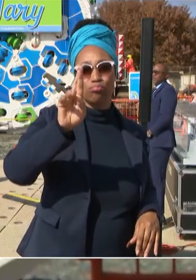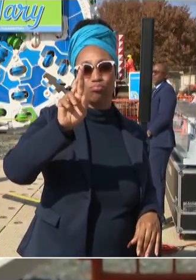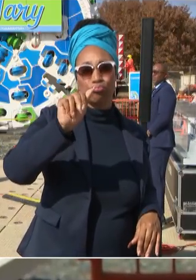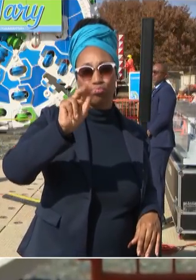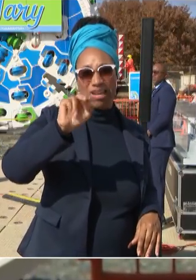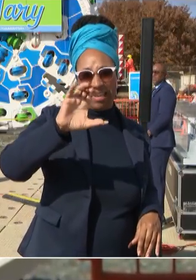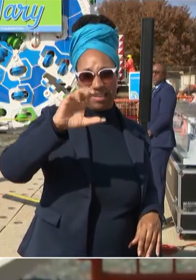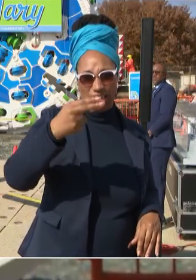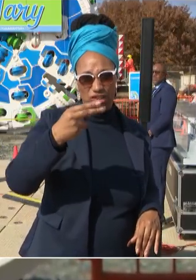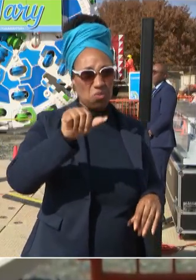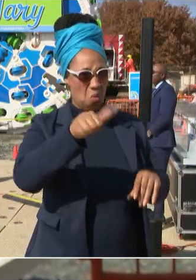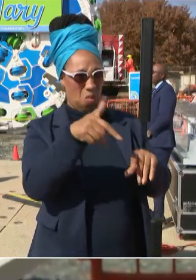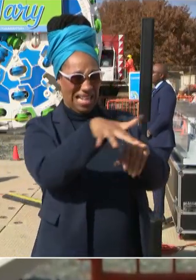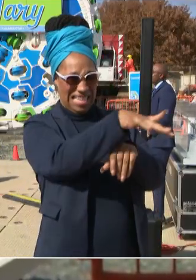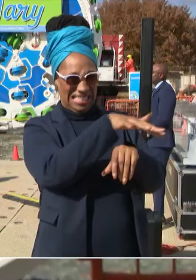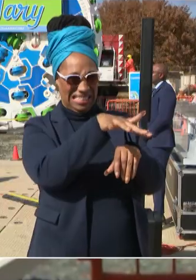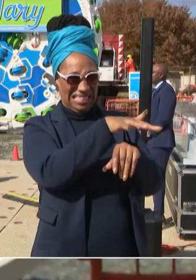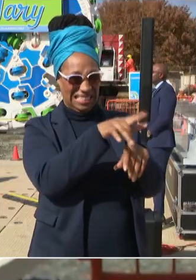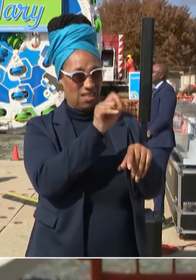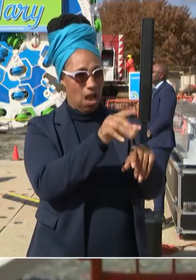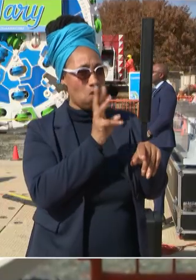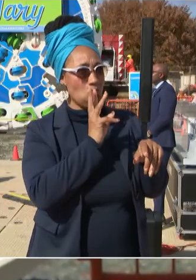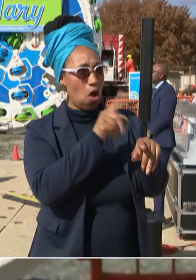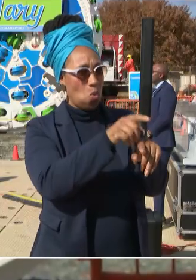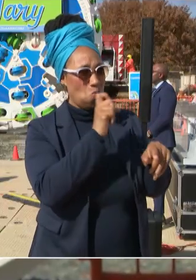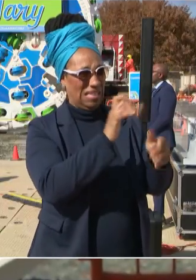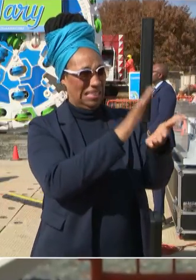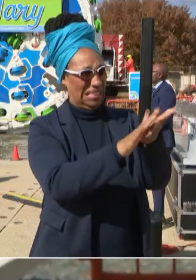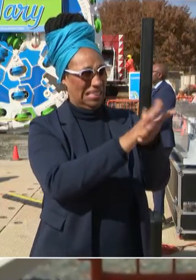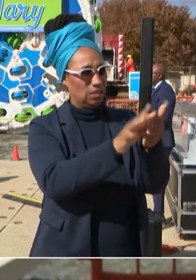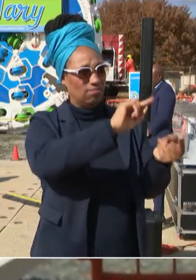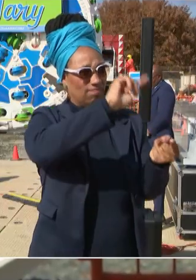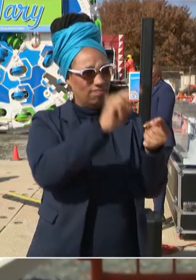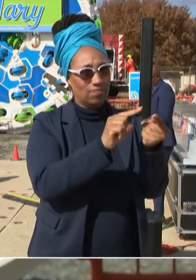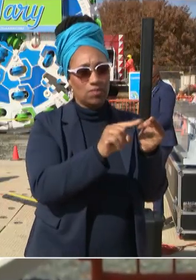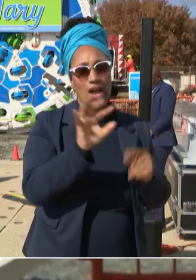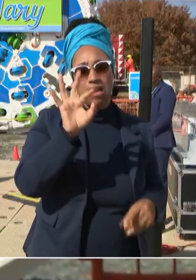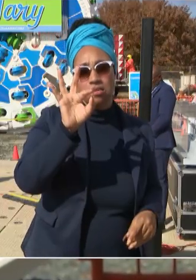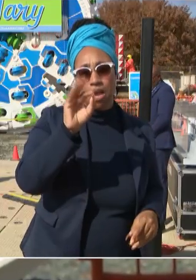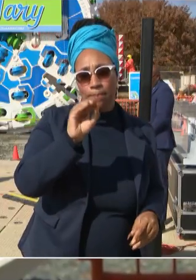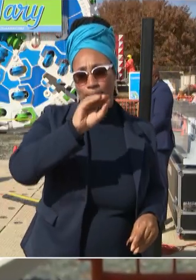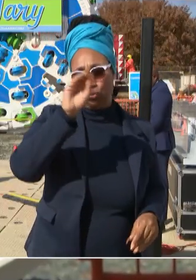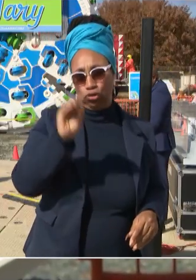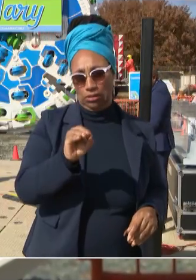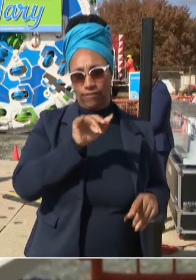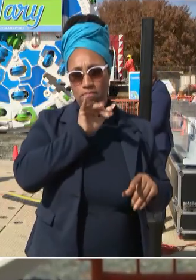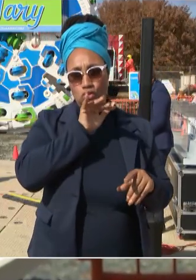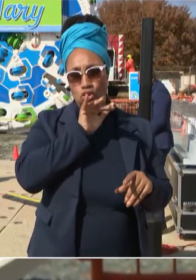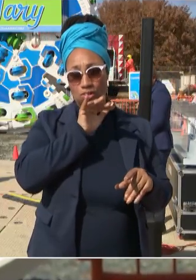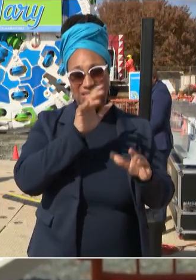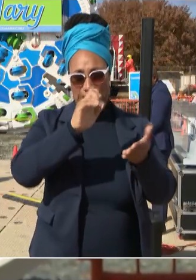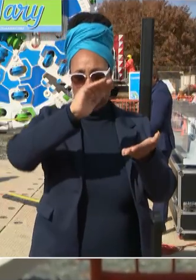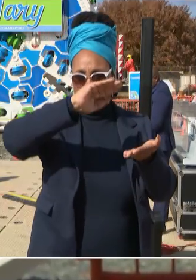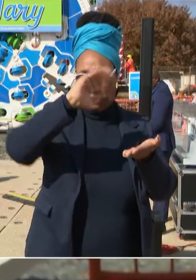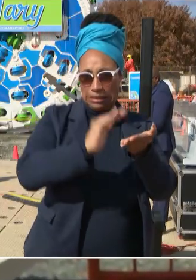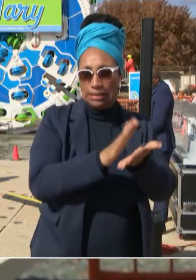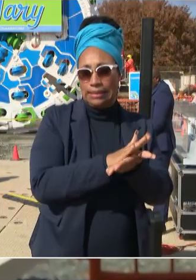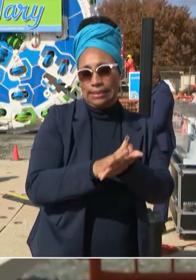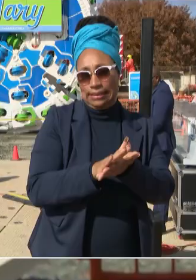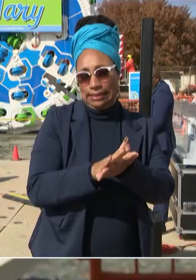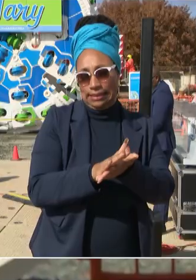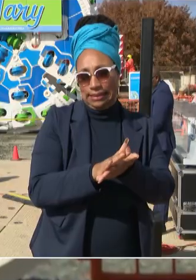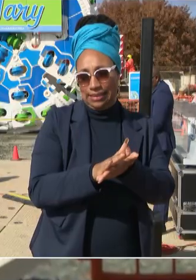city. We have two great rivers, and we are making them even better by